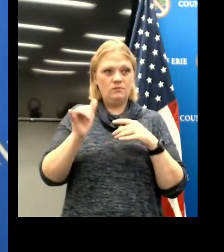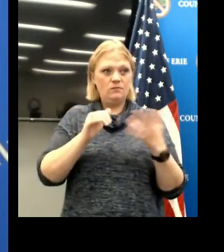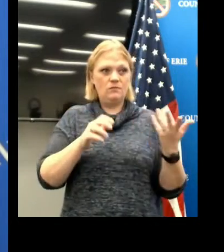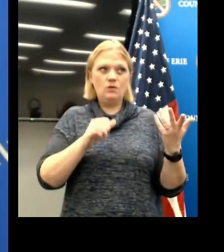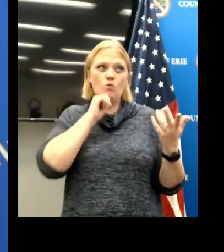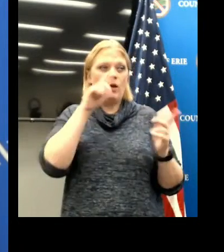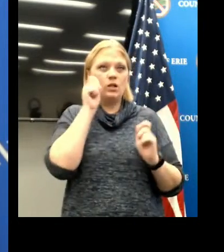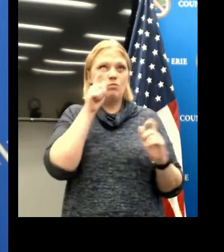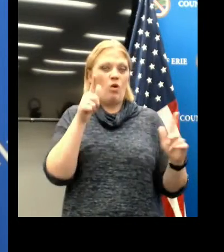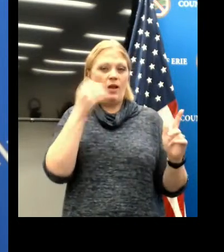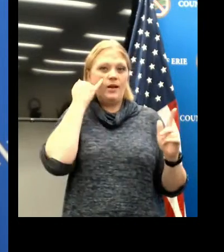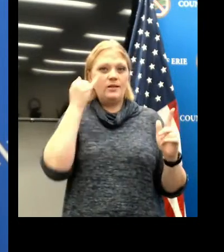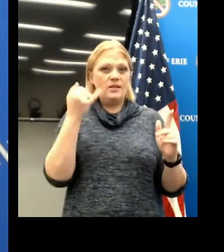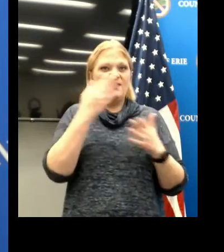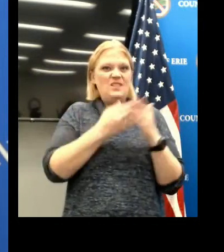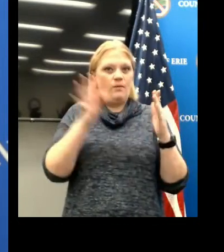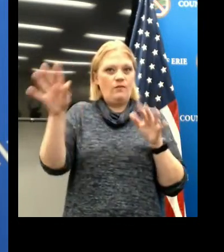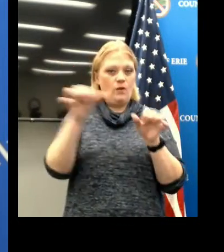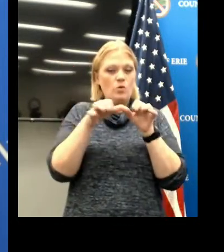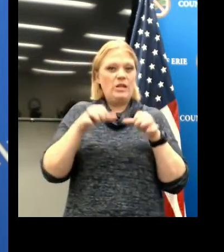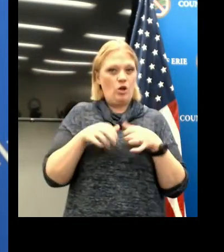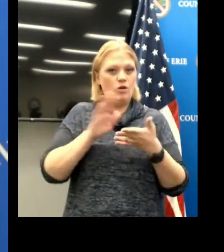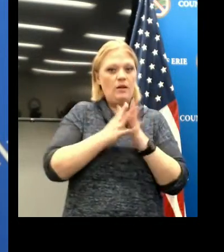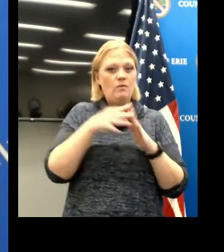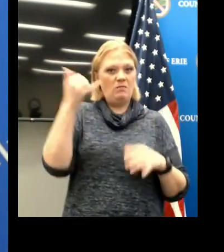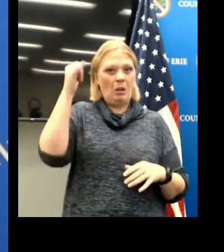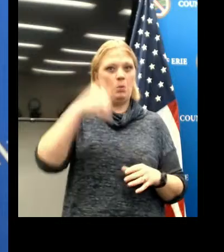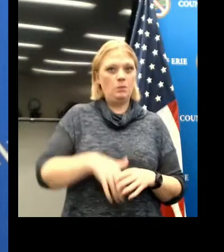be surprising if they put some of those areas into a yellow.